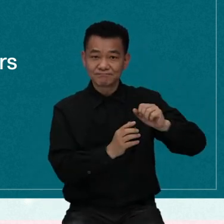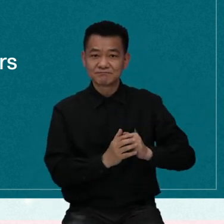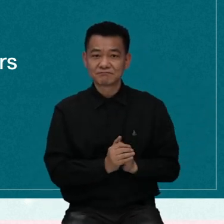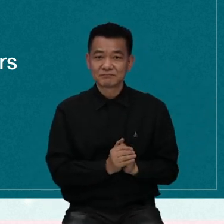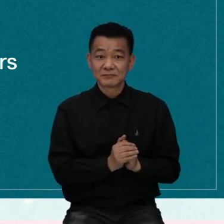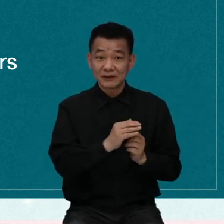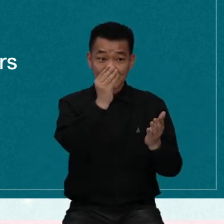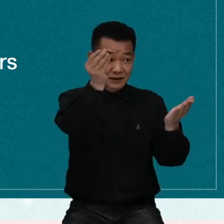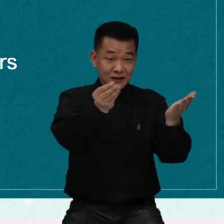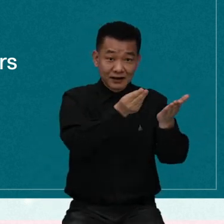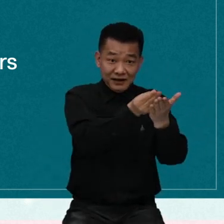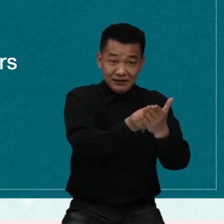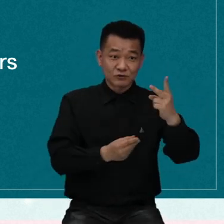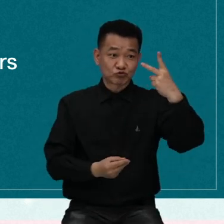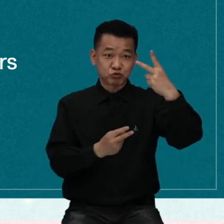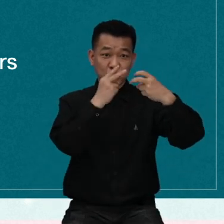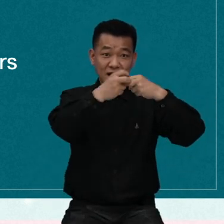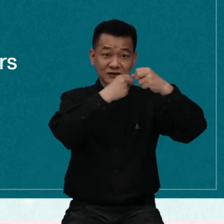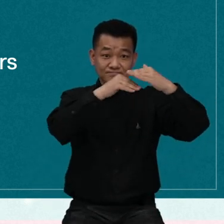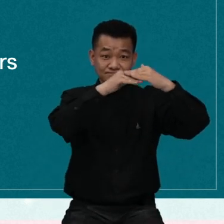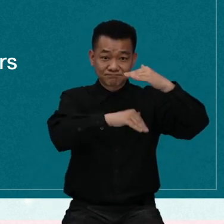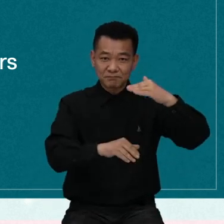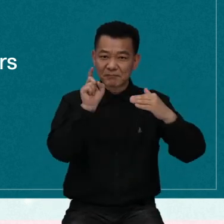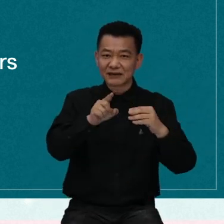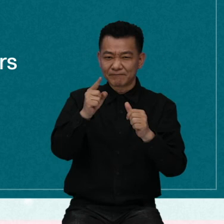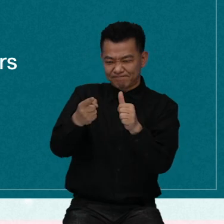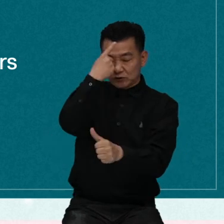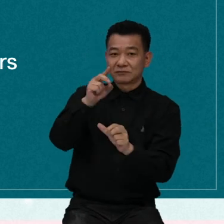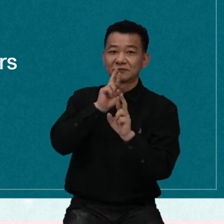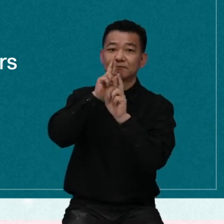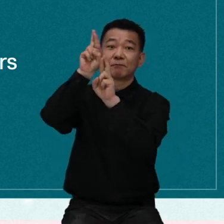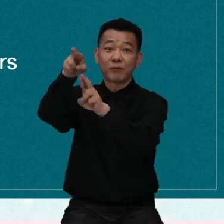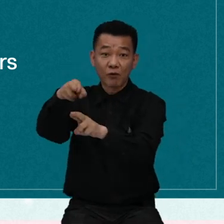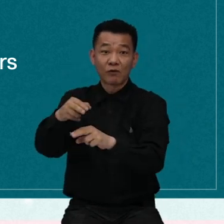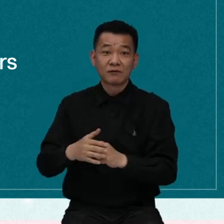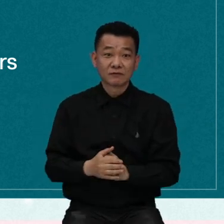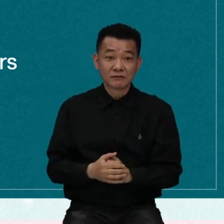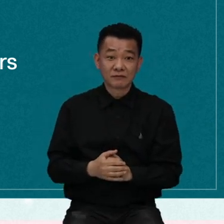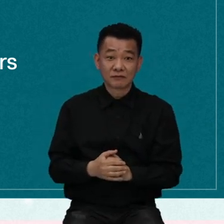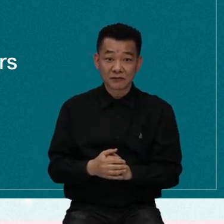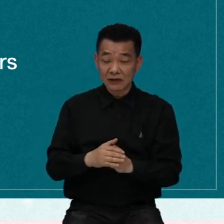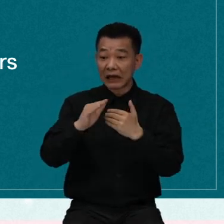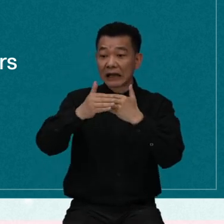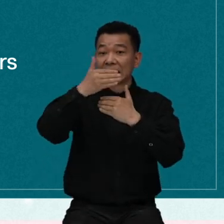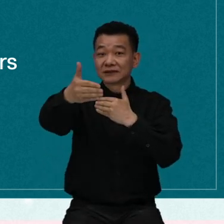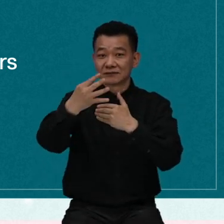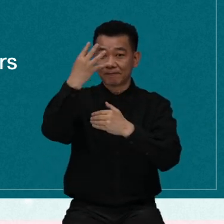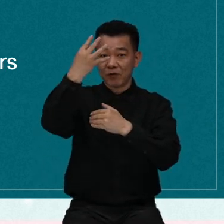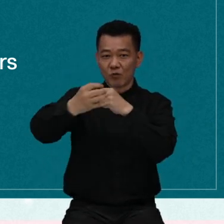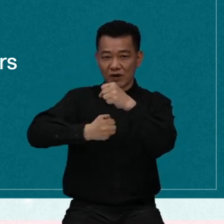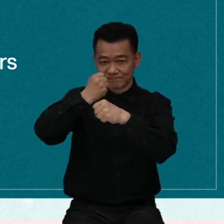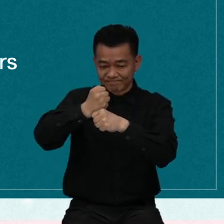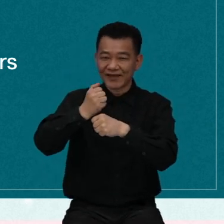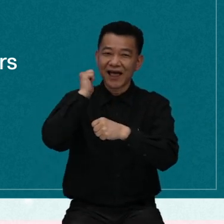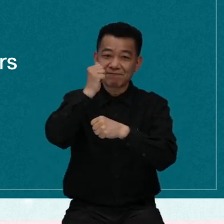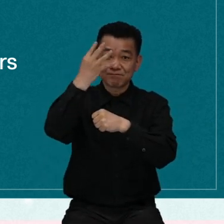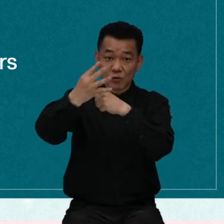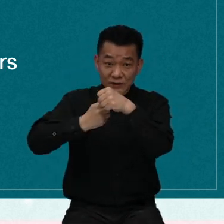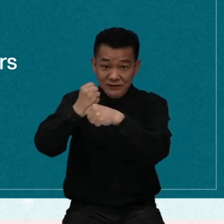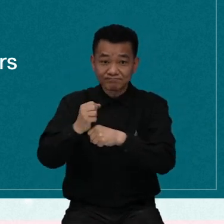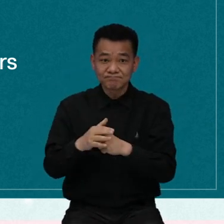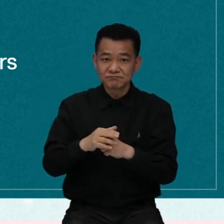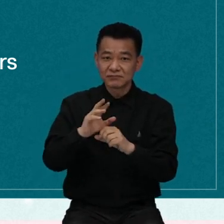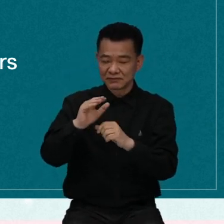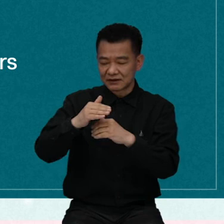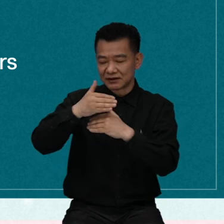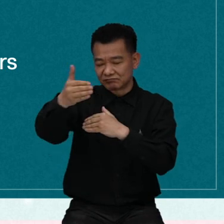2 years after the entry into force of the convention after ratification, and shall regularly submit subsequent reports at